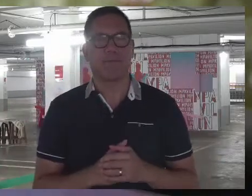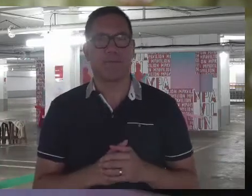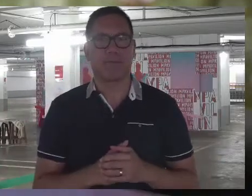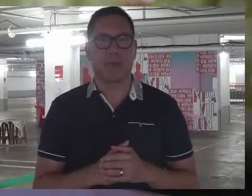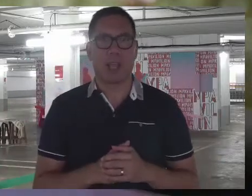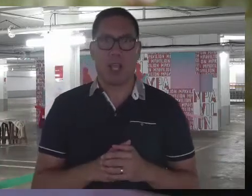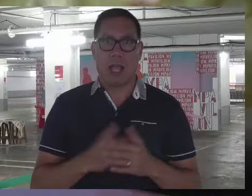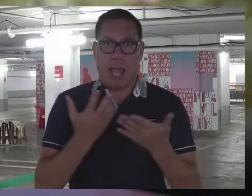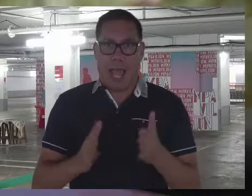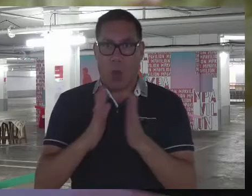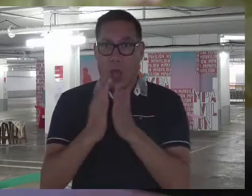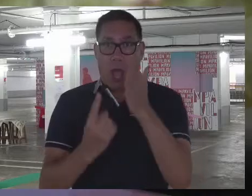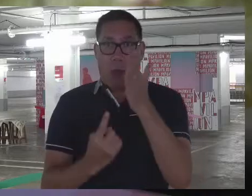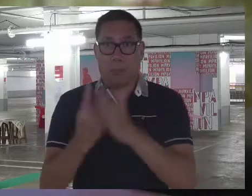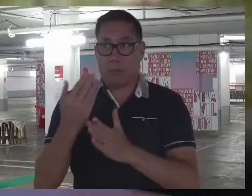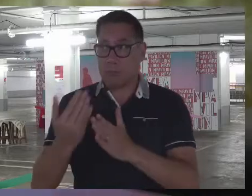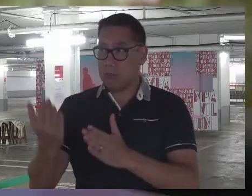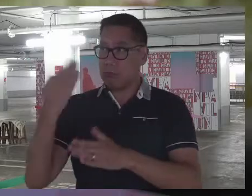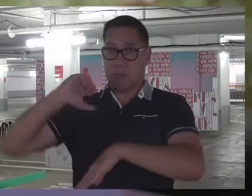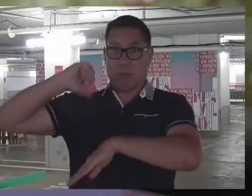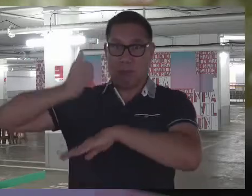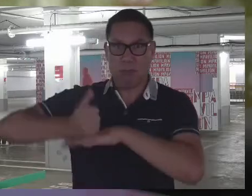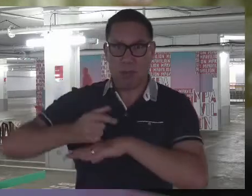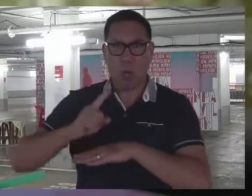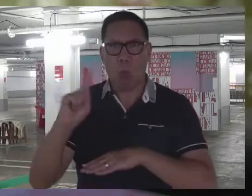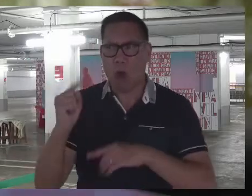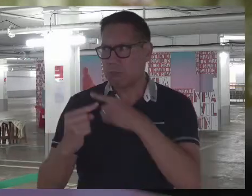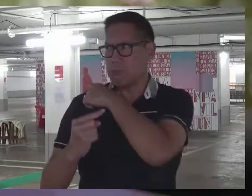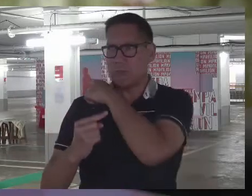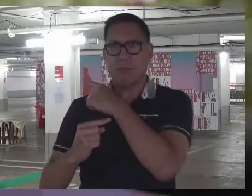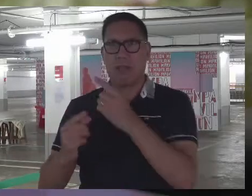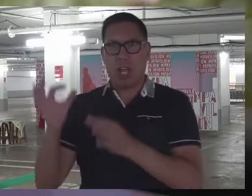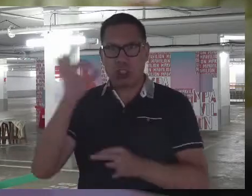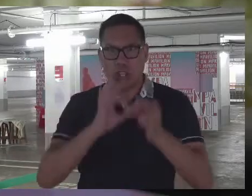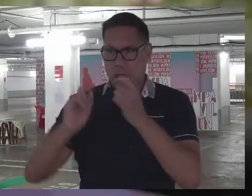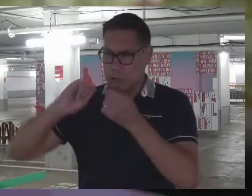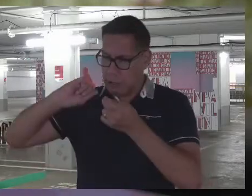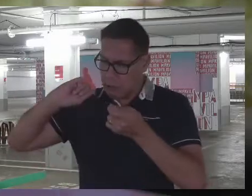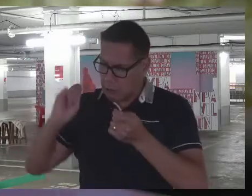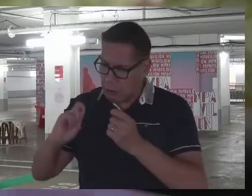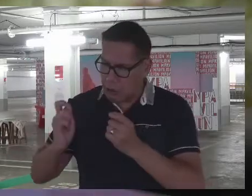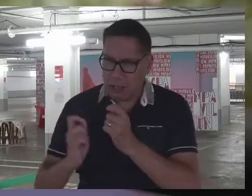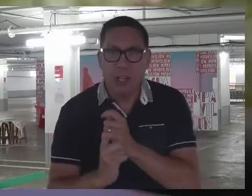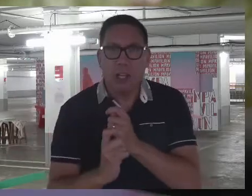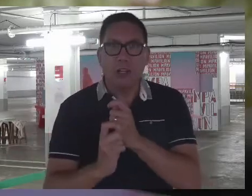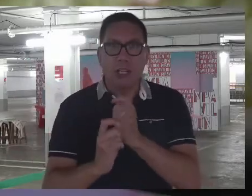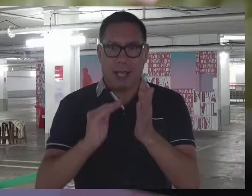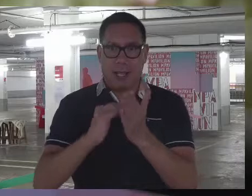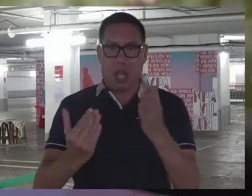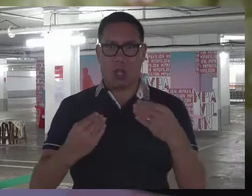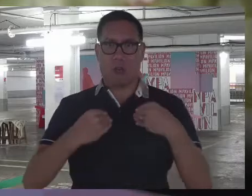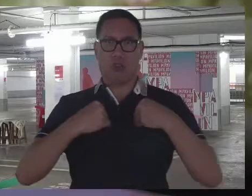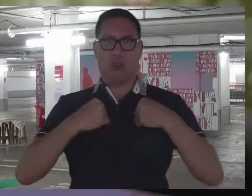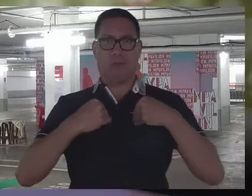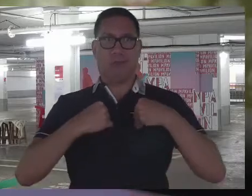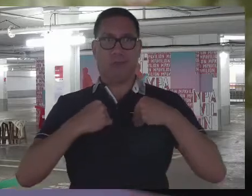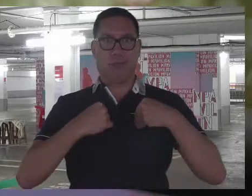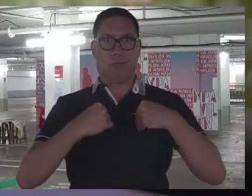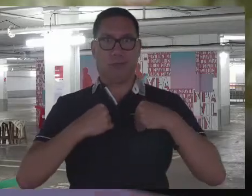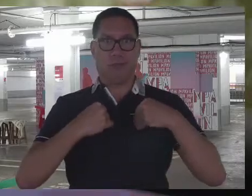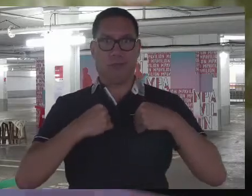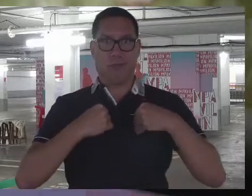it transitioned from science through a commercial,